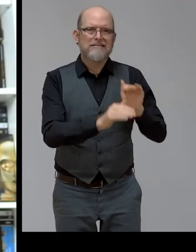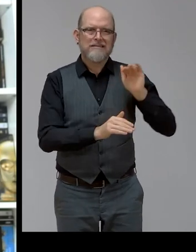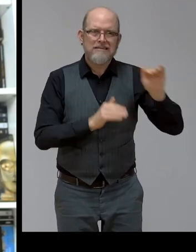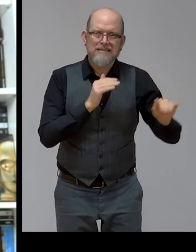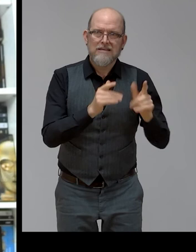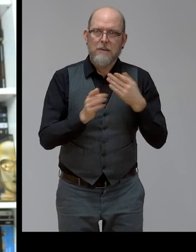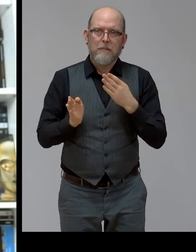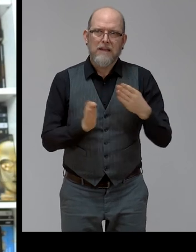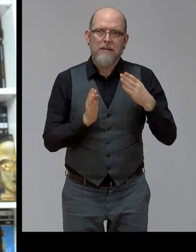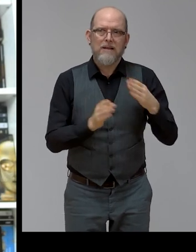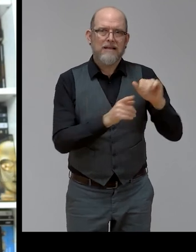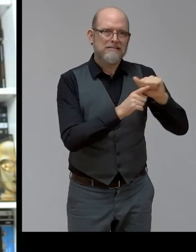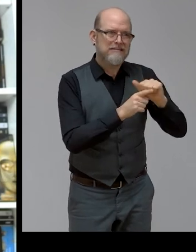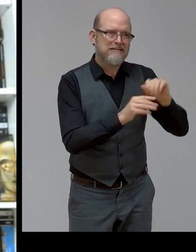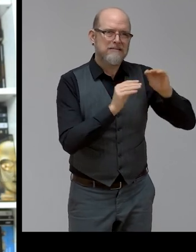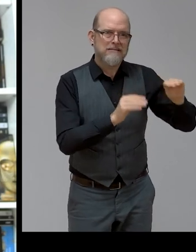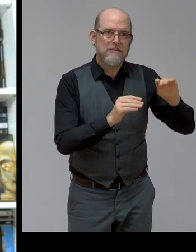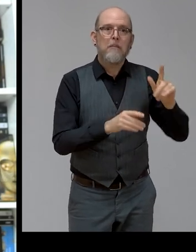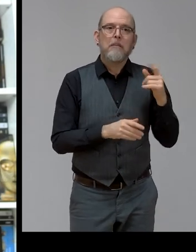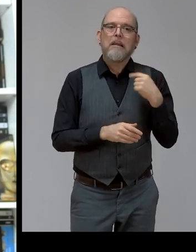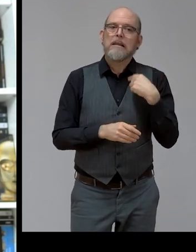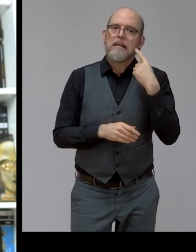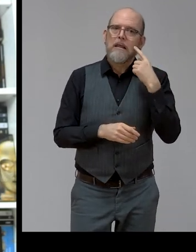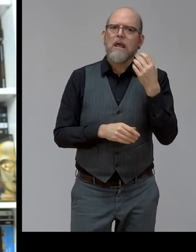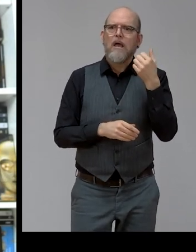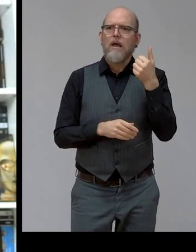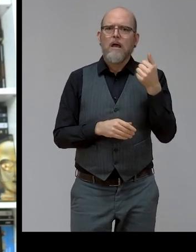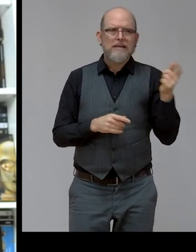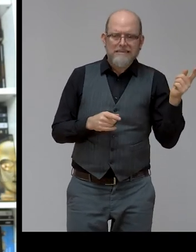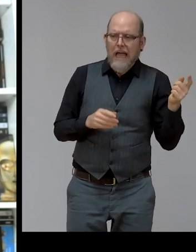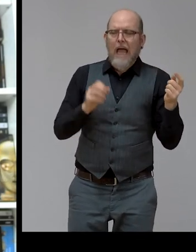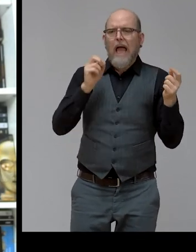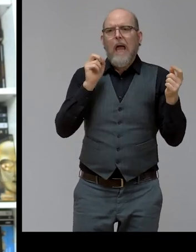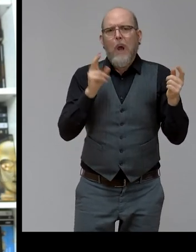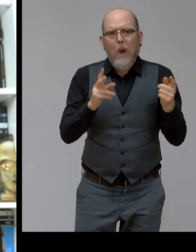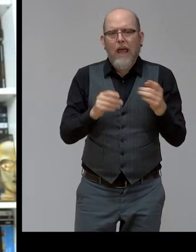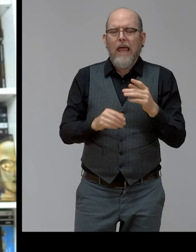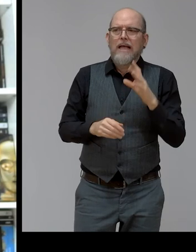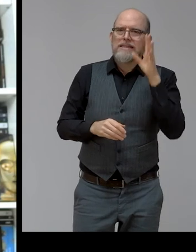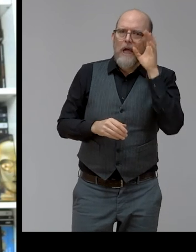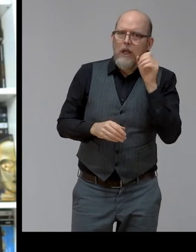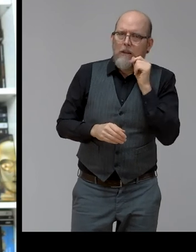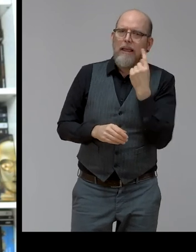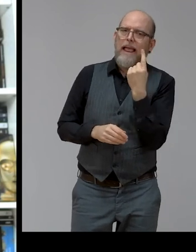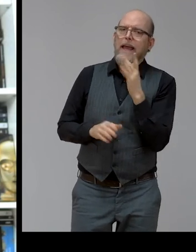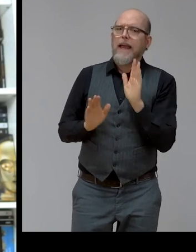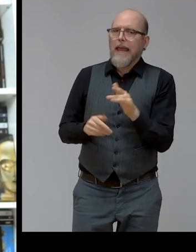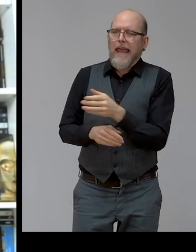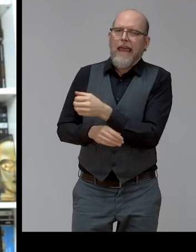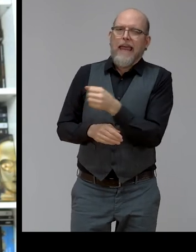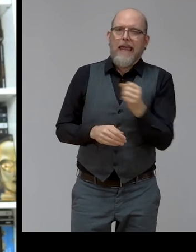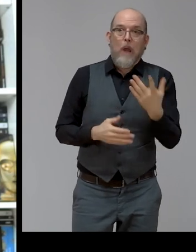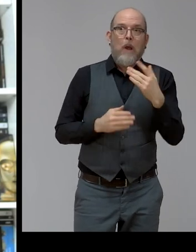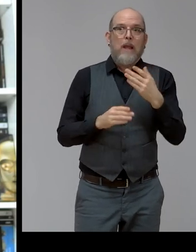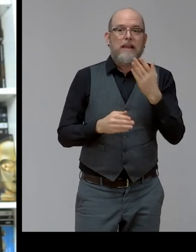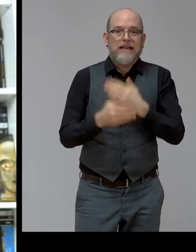employ someone with Down syndrome or other mental disabilities, because most of the time they are